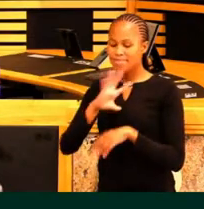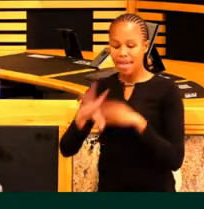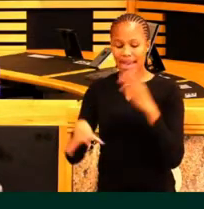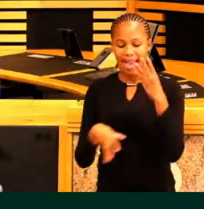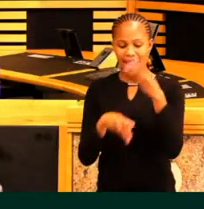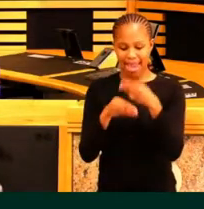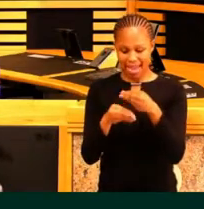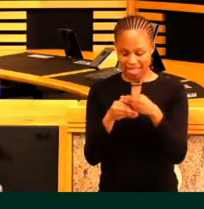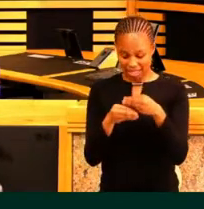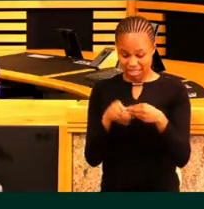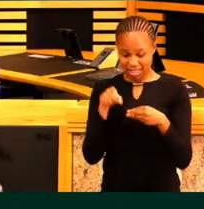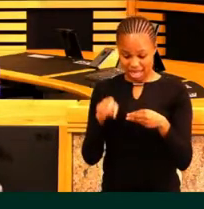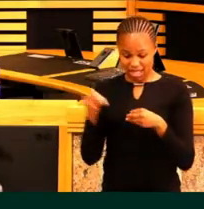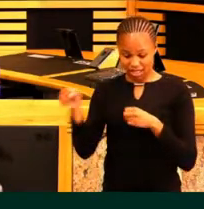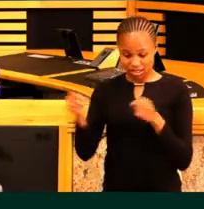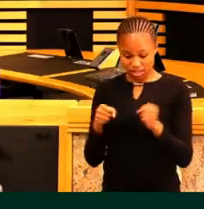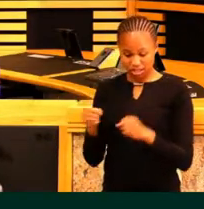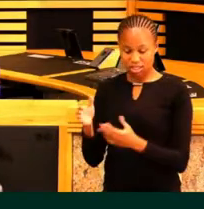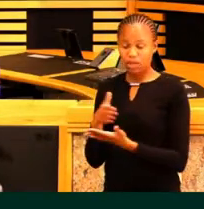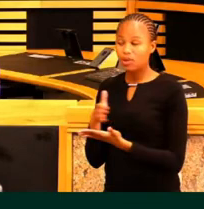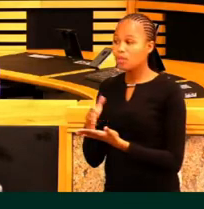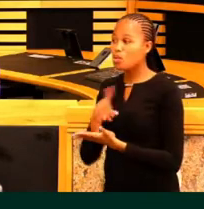unemployment because